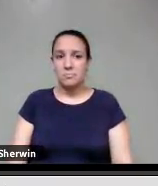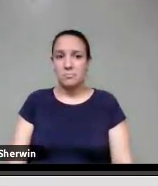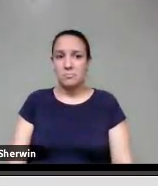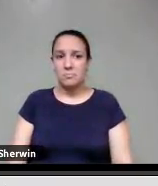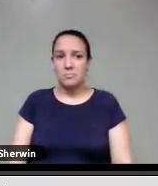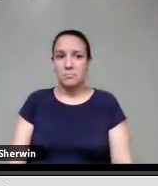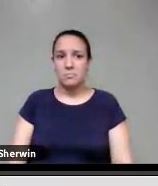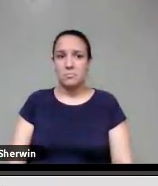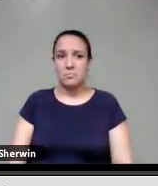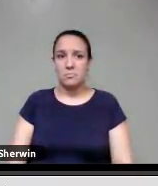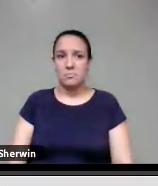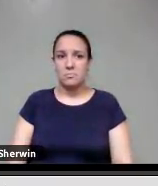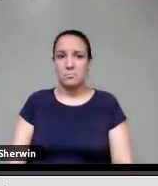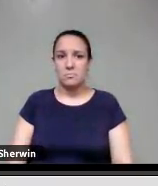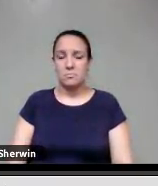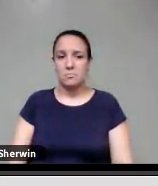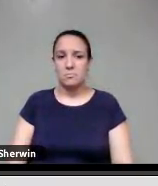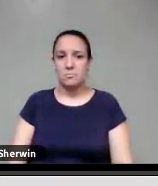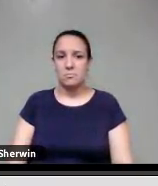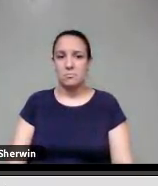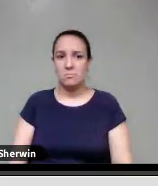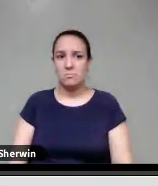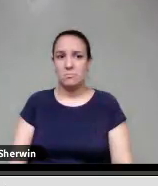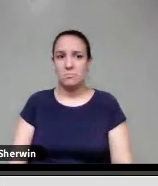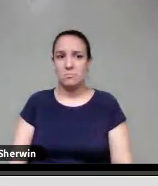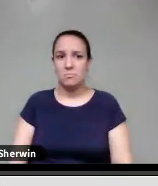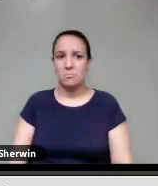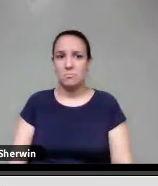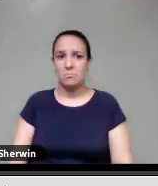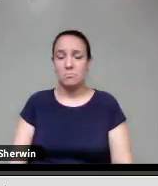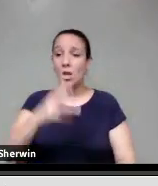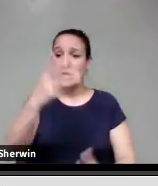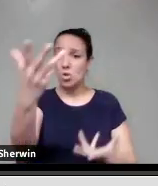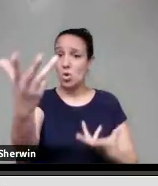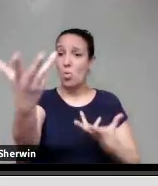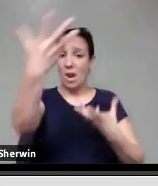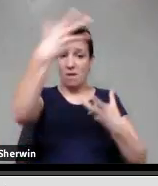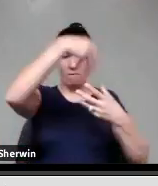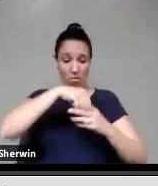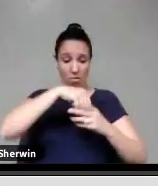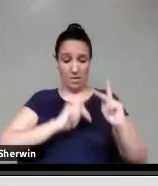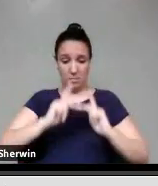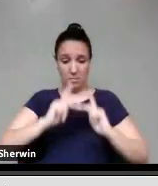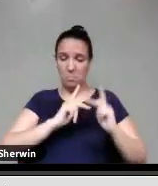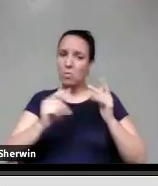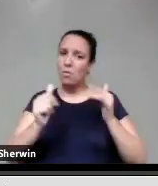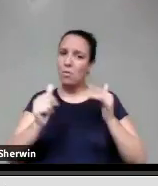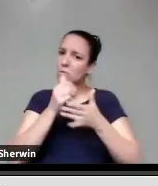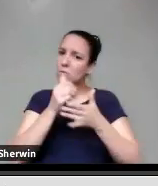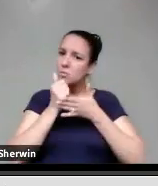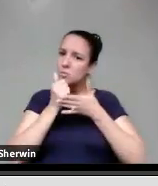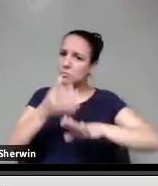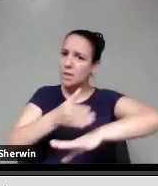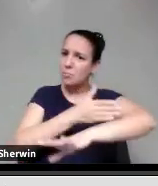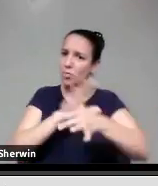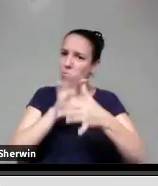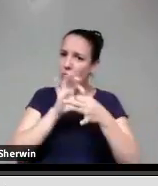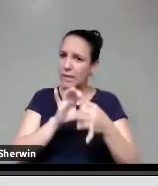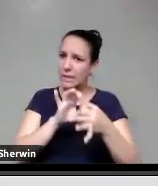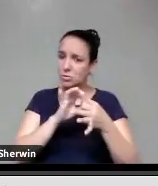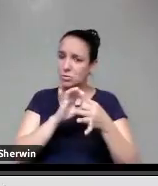be a significant boost to building those relationships. That's what we've been talking about all along. It helps build the relationships. Then when you